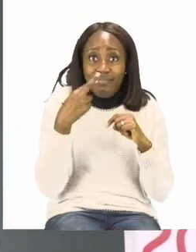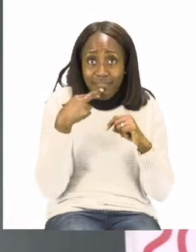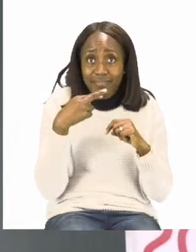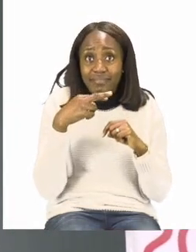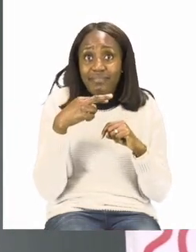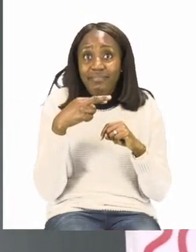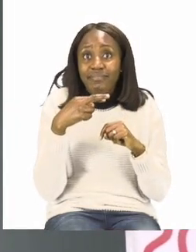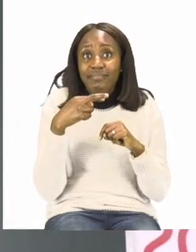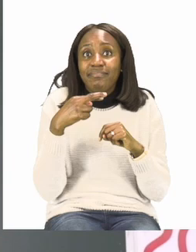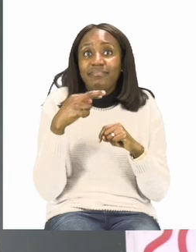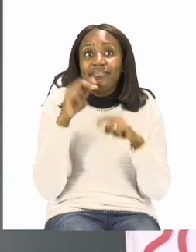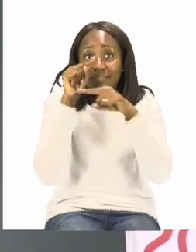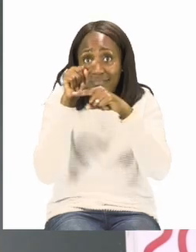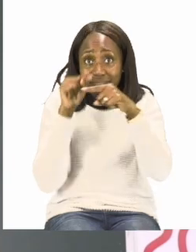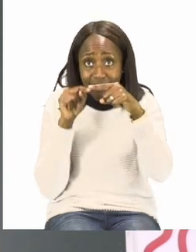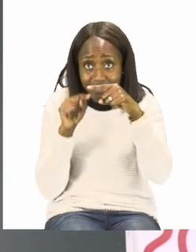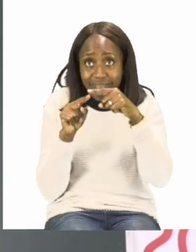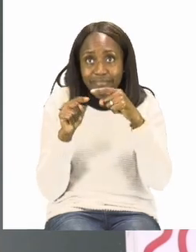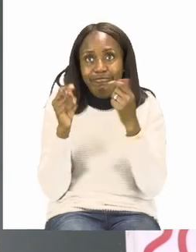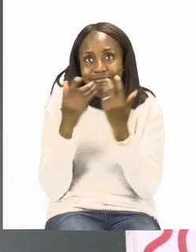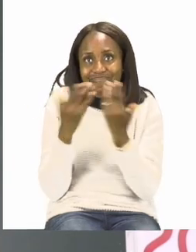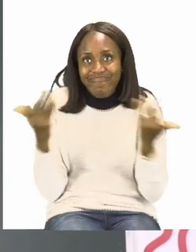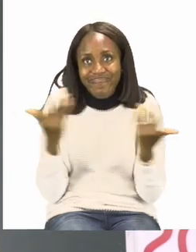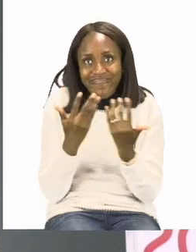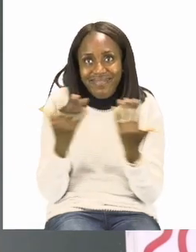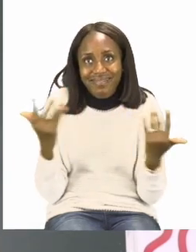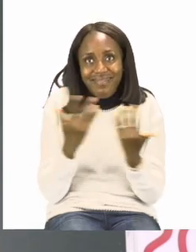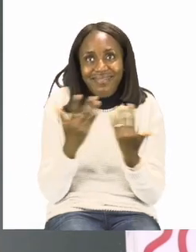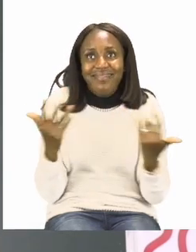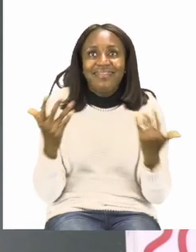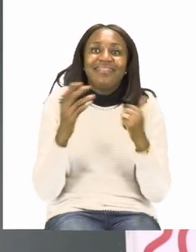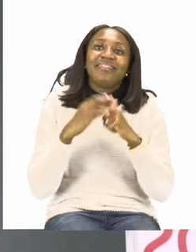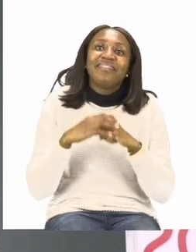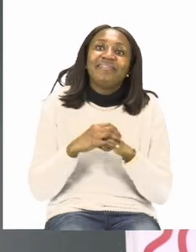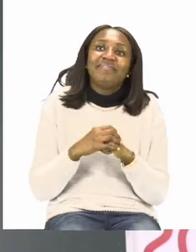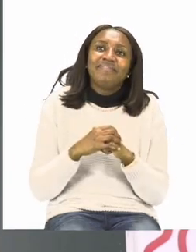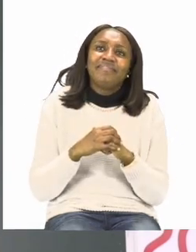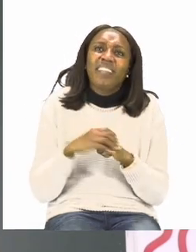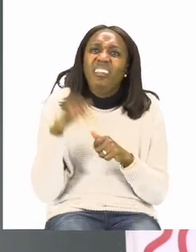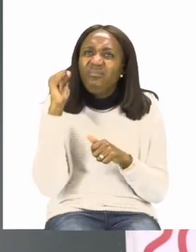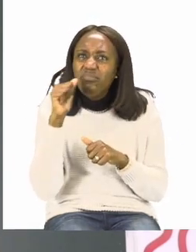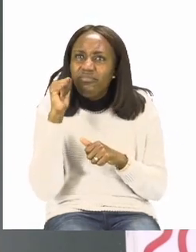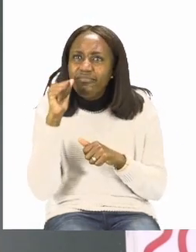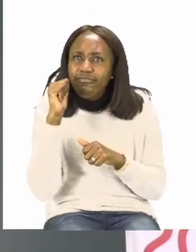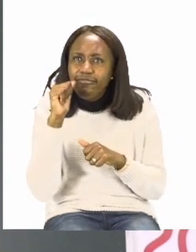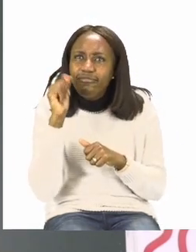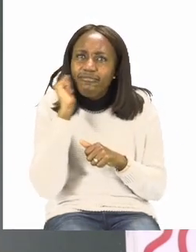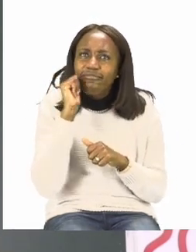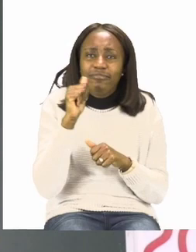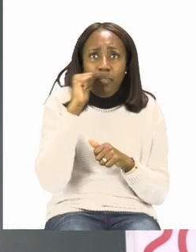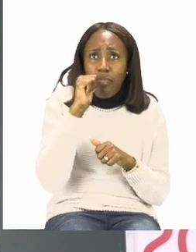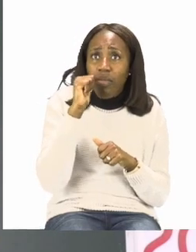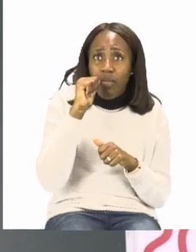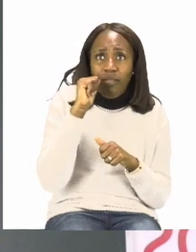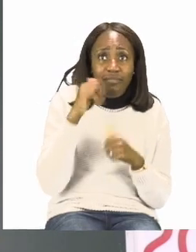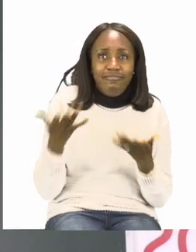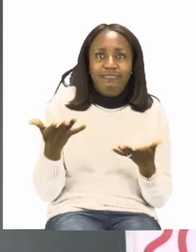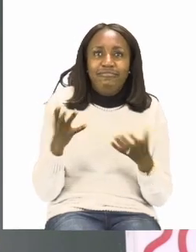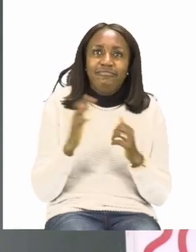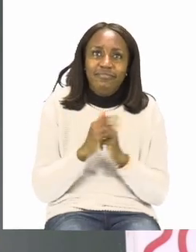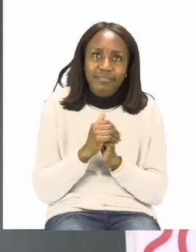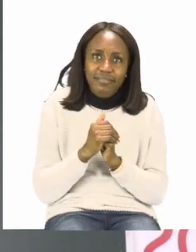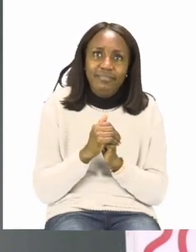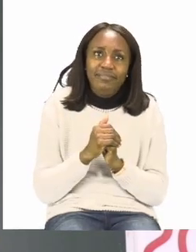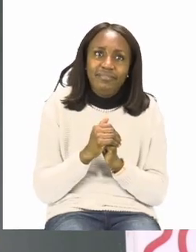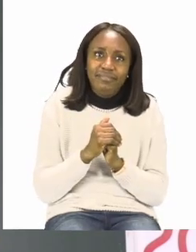my division in yellow. So we're going to start with the times table.